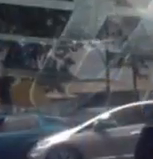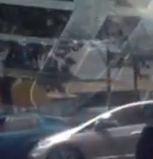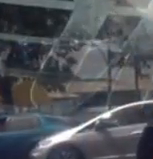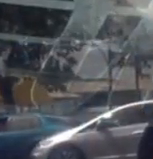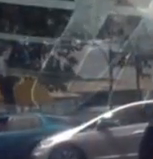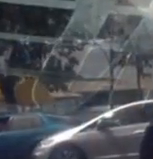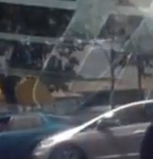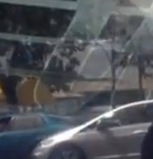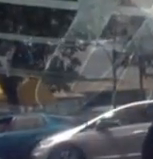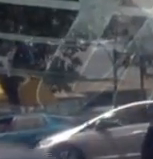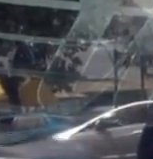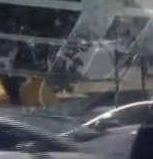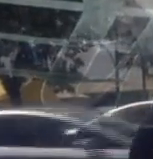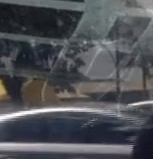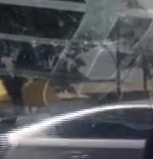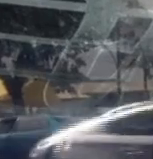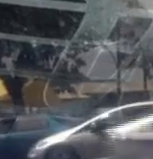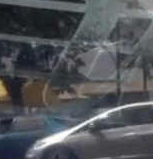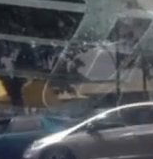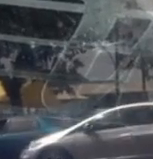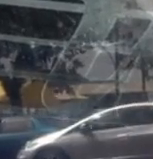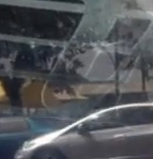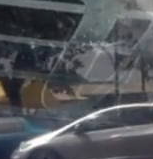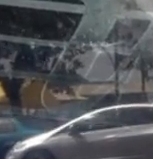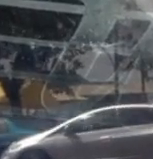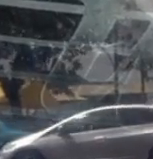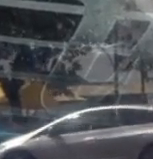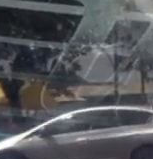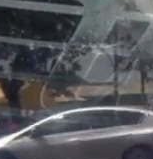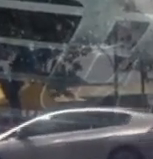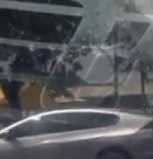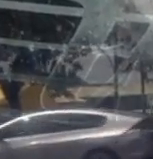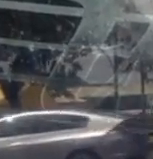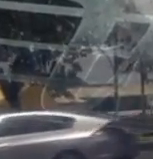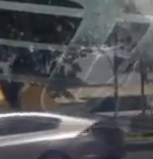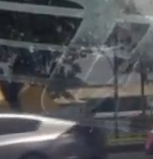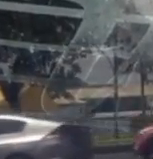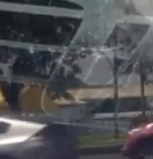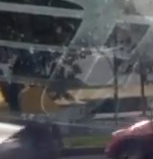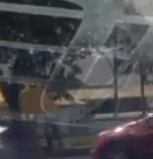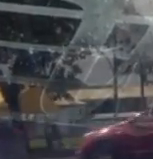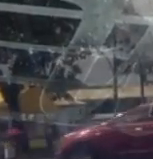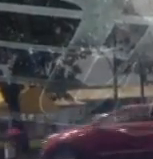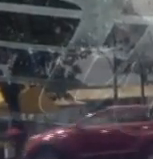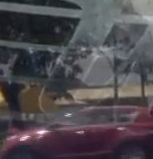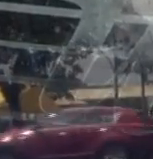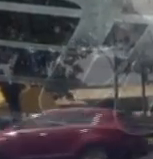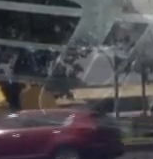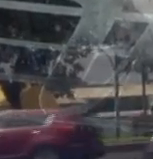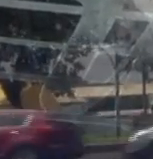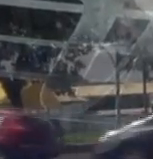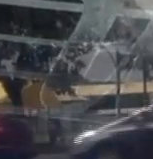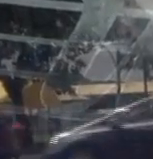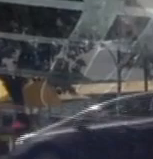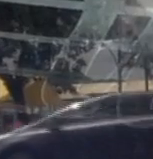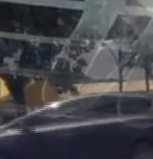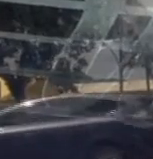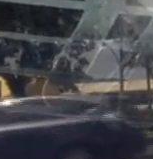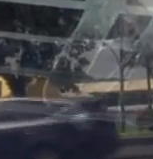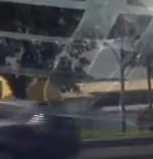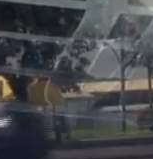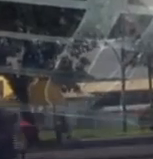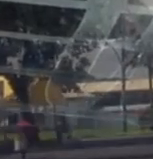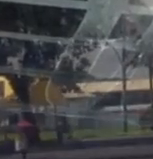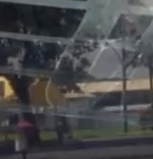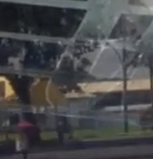Sure, there's a good reason why the government said no to those sports. I know it's a physical activities and something a leisure activity,